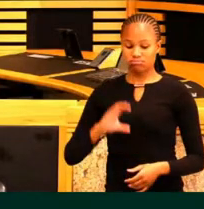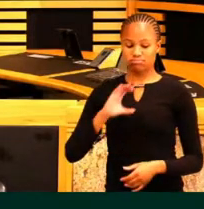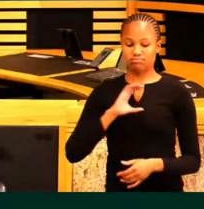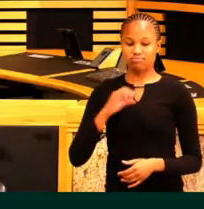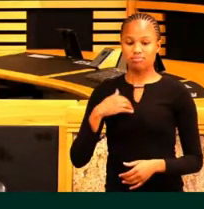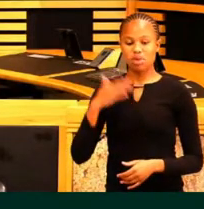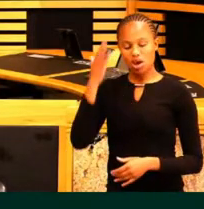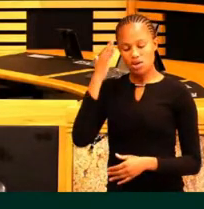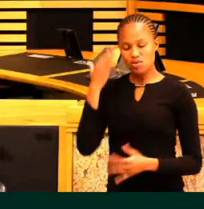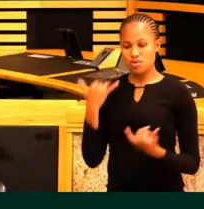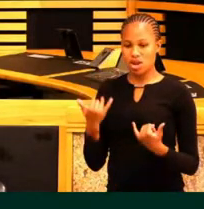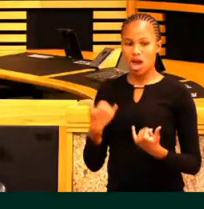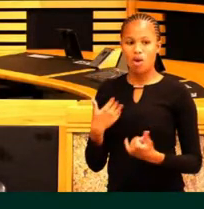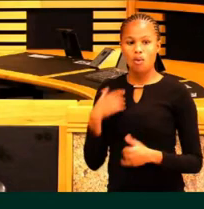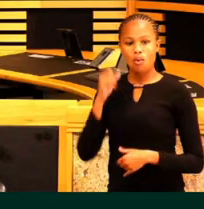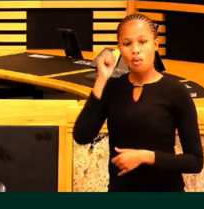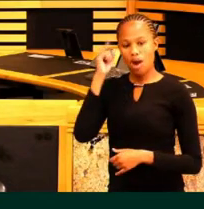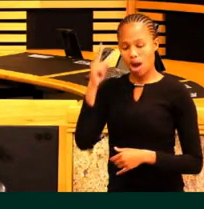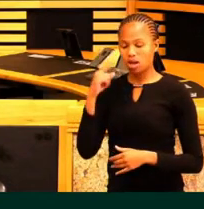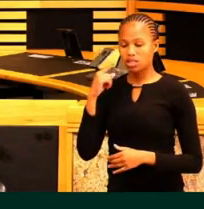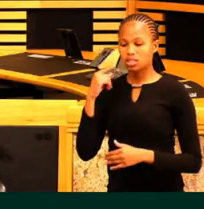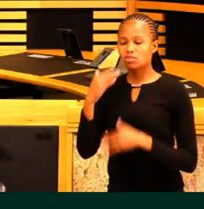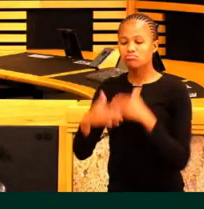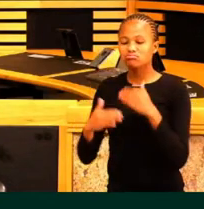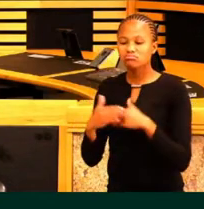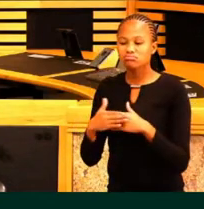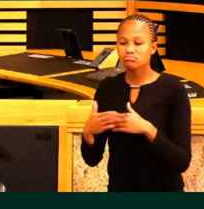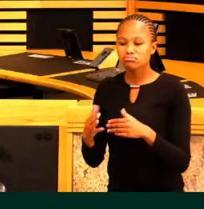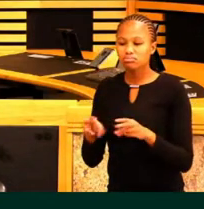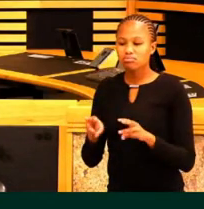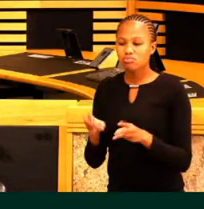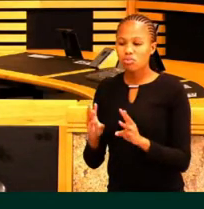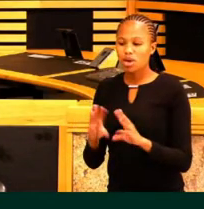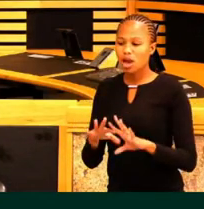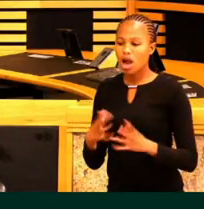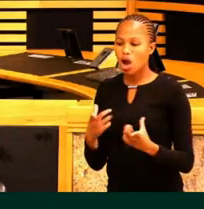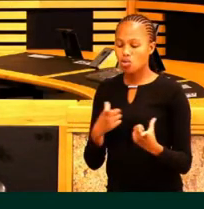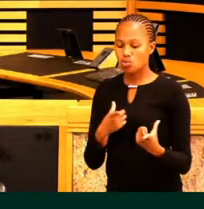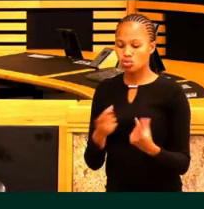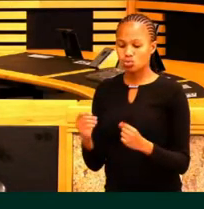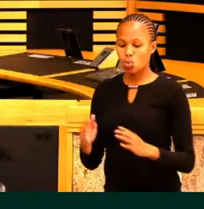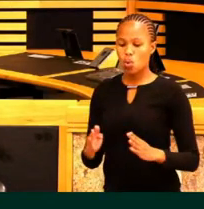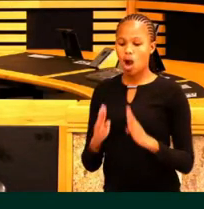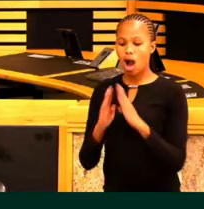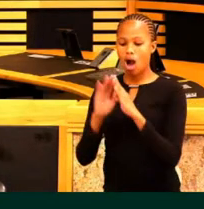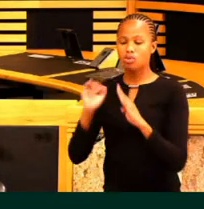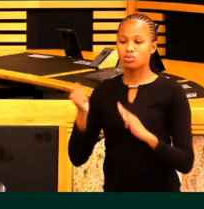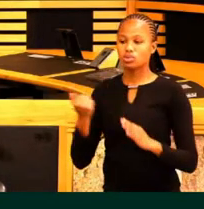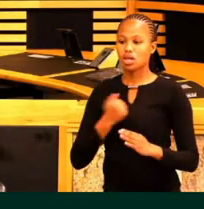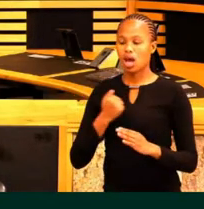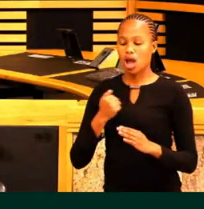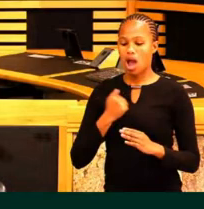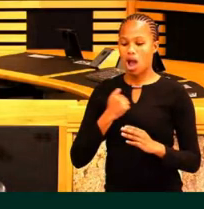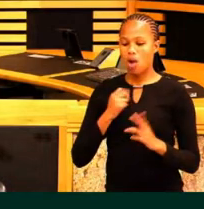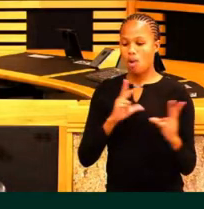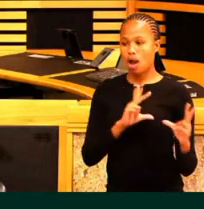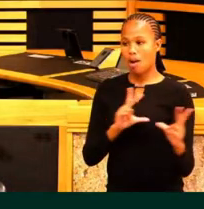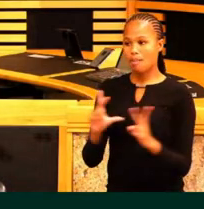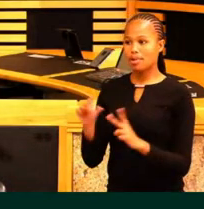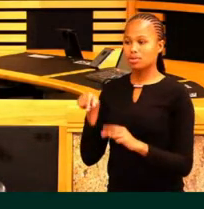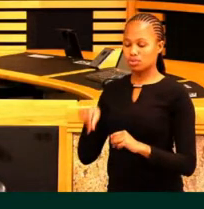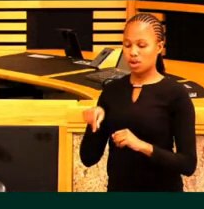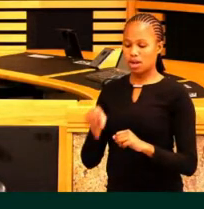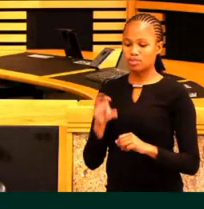we do understand the proceedings of this important House of ours as citizens of this province